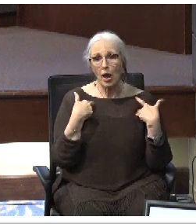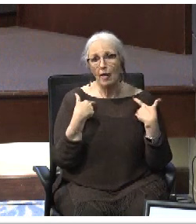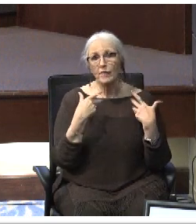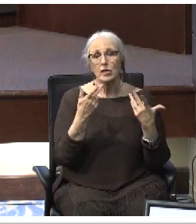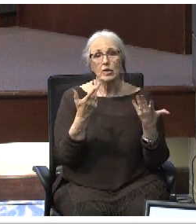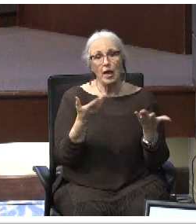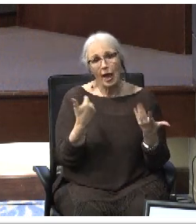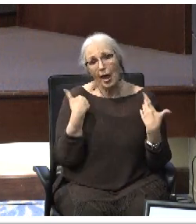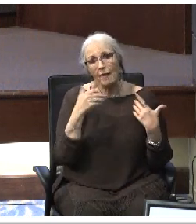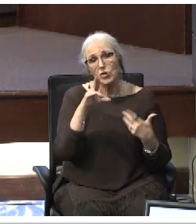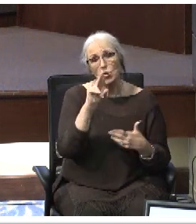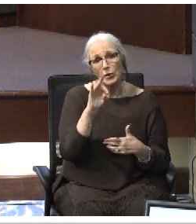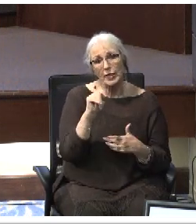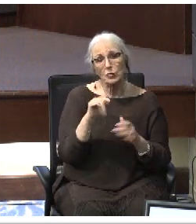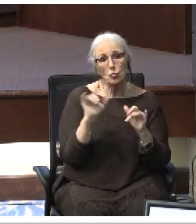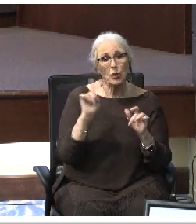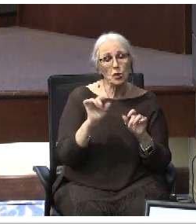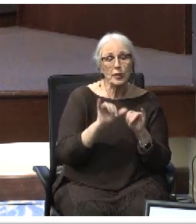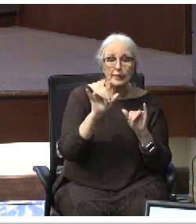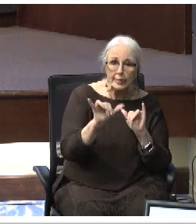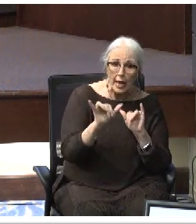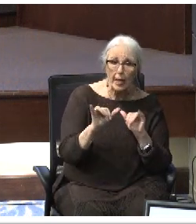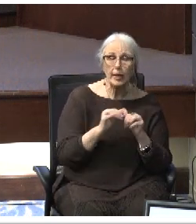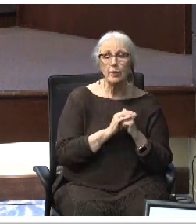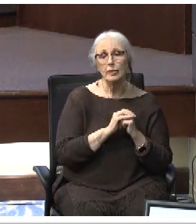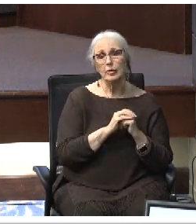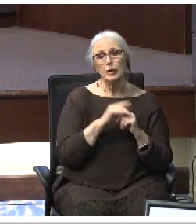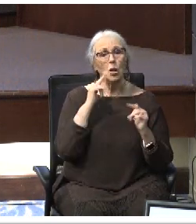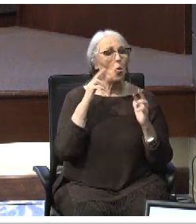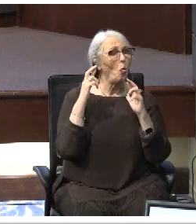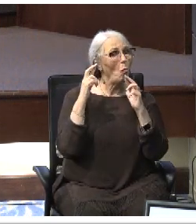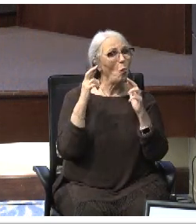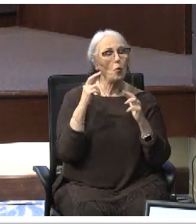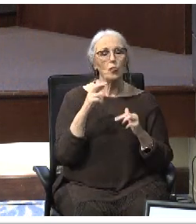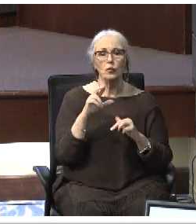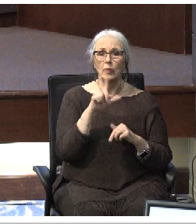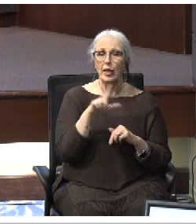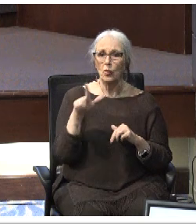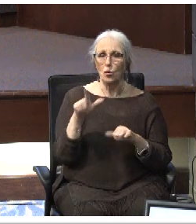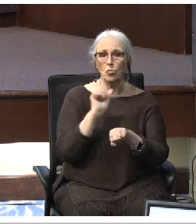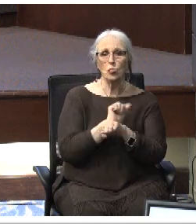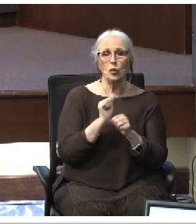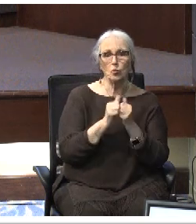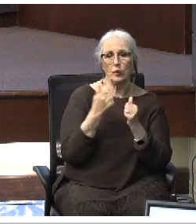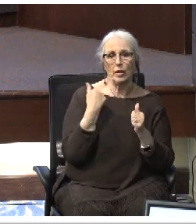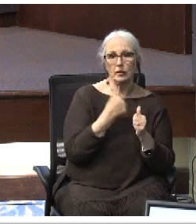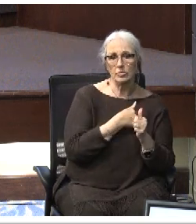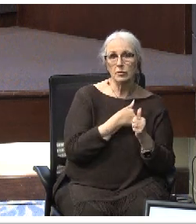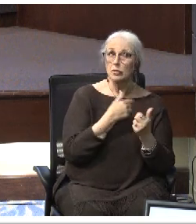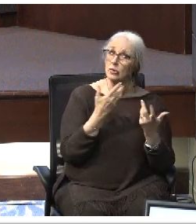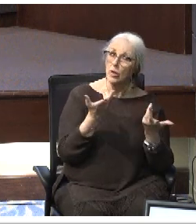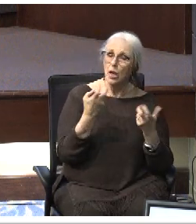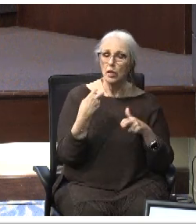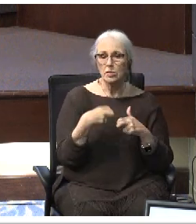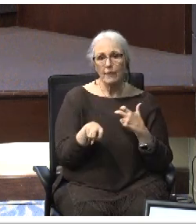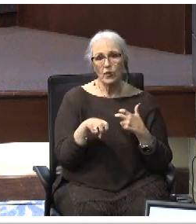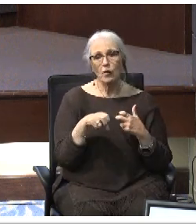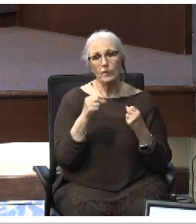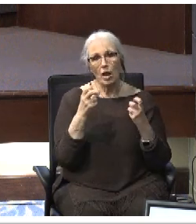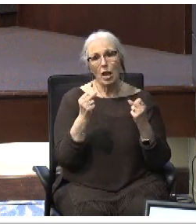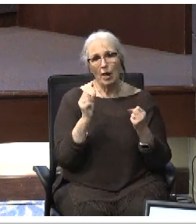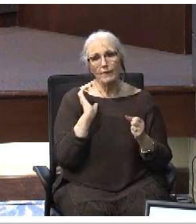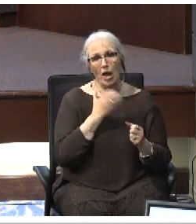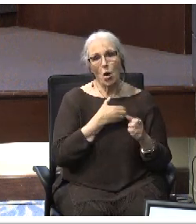to stay in, and hopefully the landlord wants to work with us. Well, that's difficult for a lot of